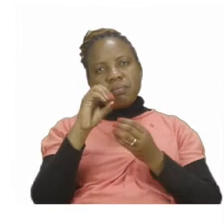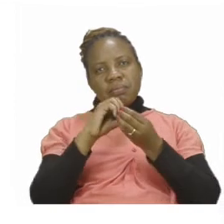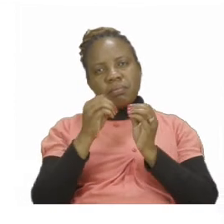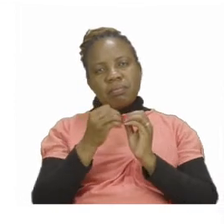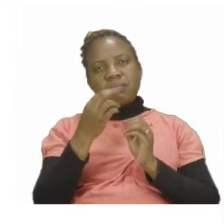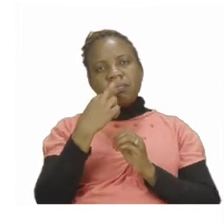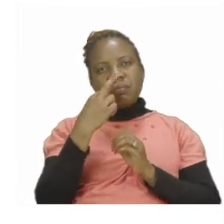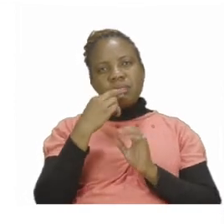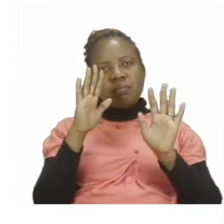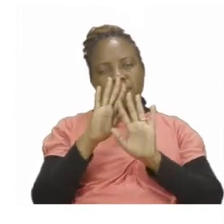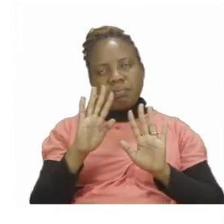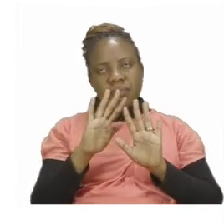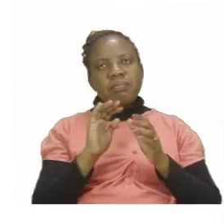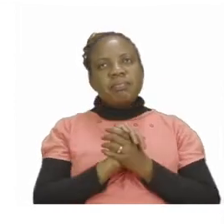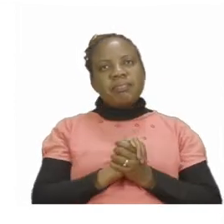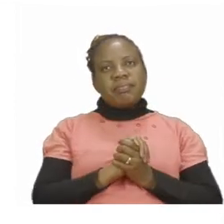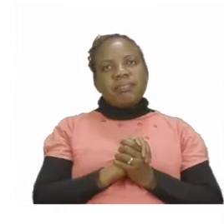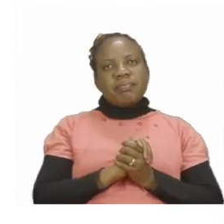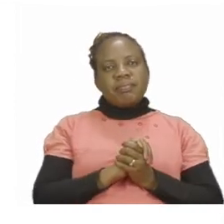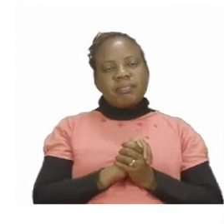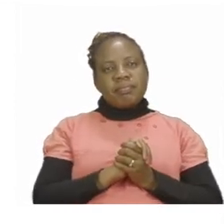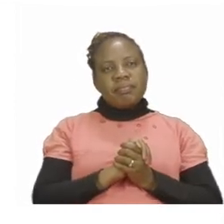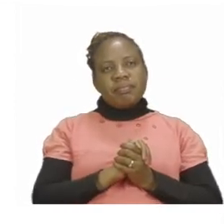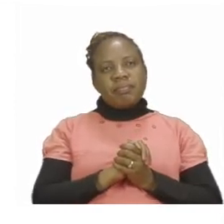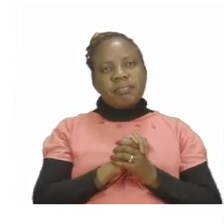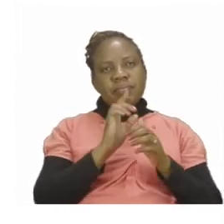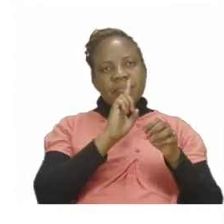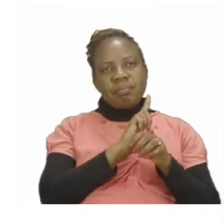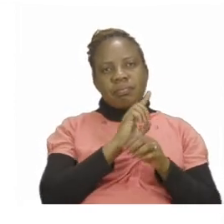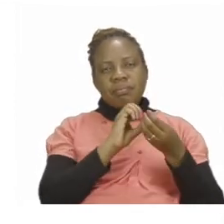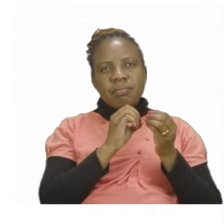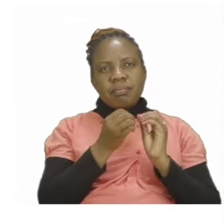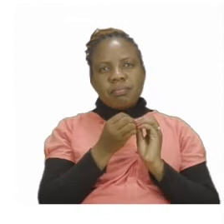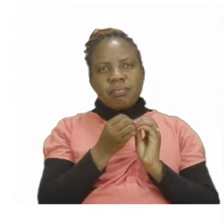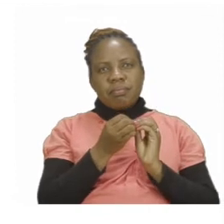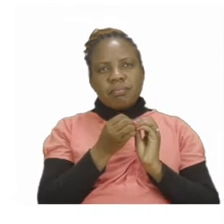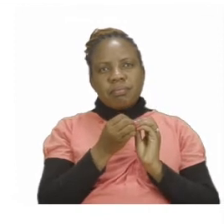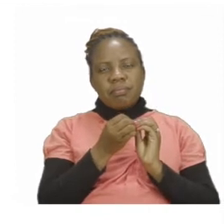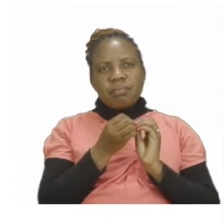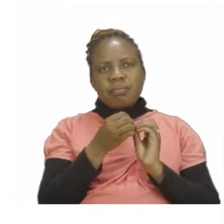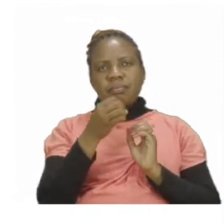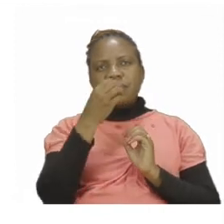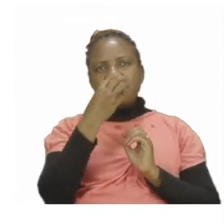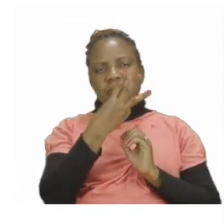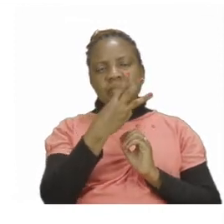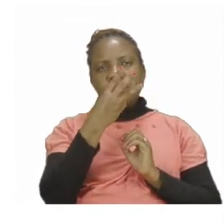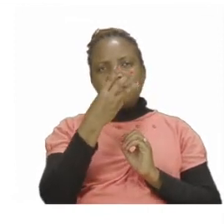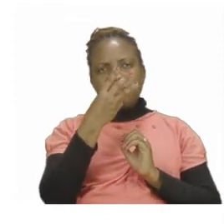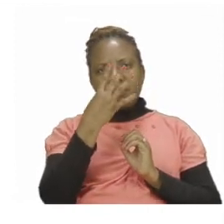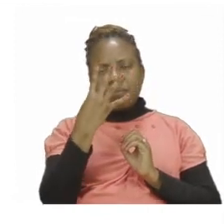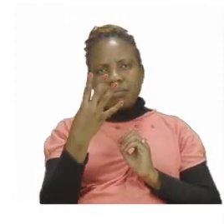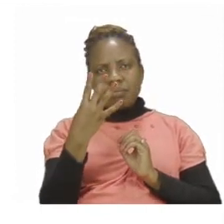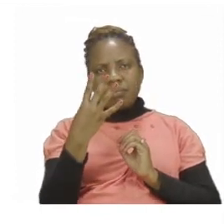red. So the first number is the number 34. Can